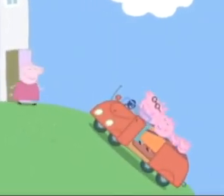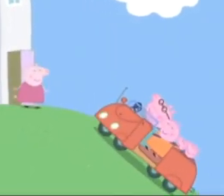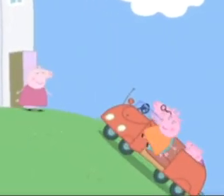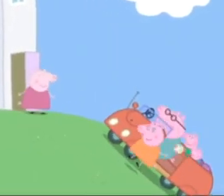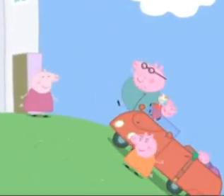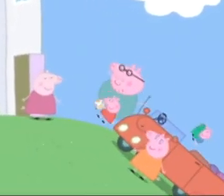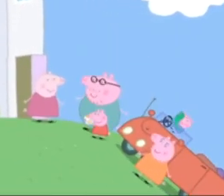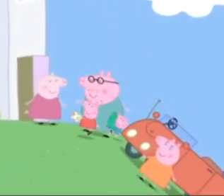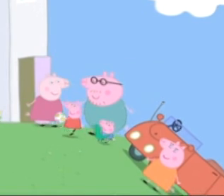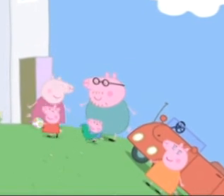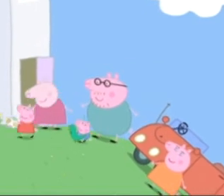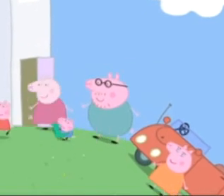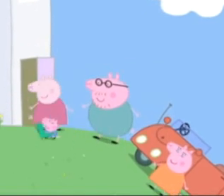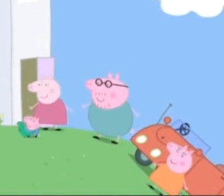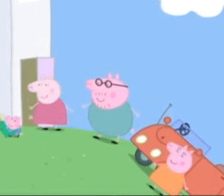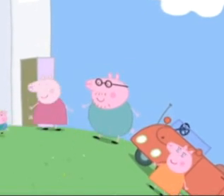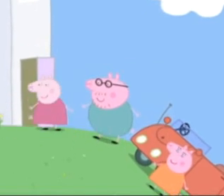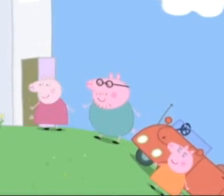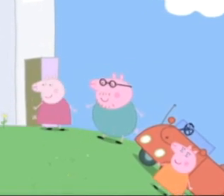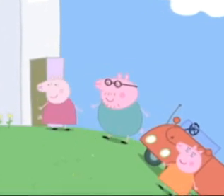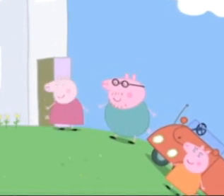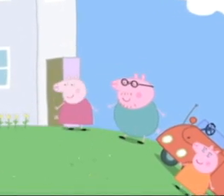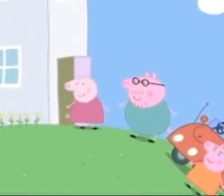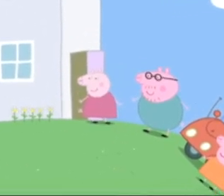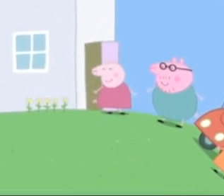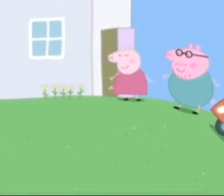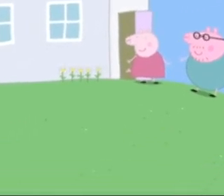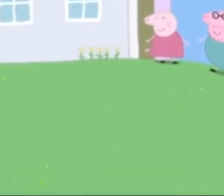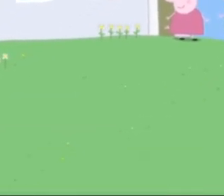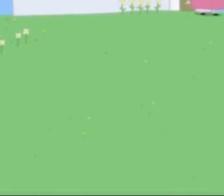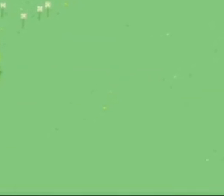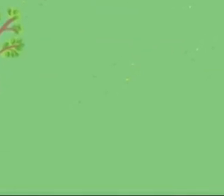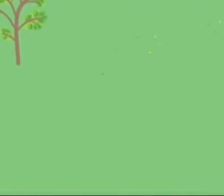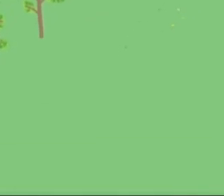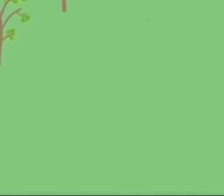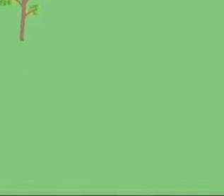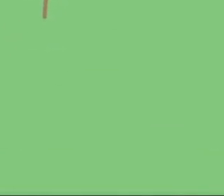Peppa and George are playing at Granny Pig and Grandpa Pig's house.